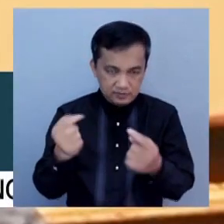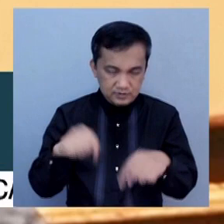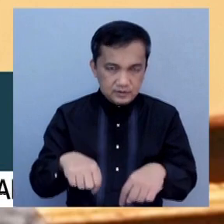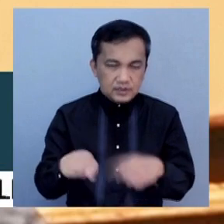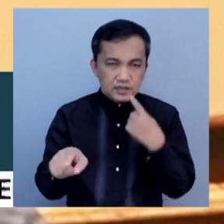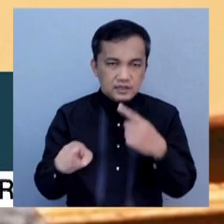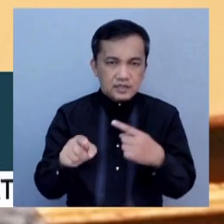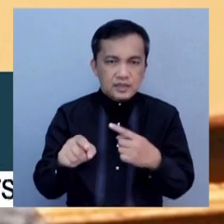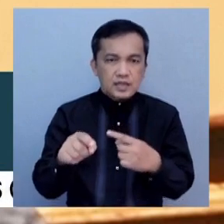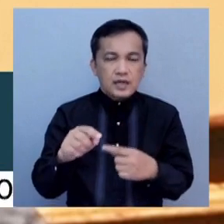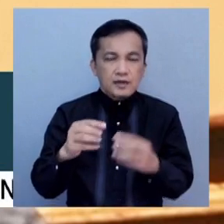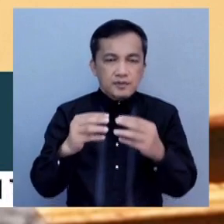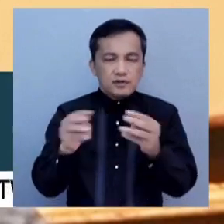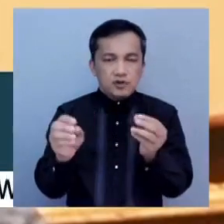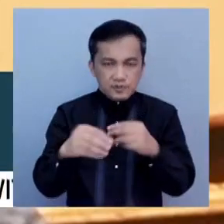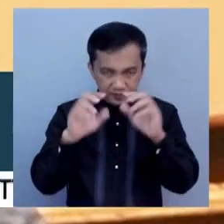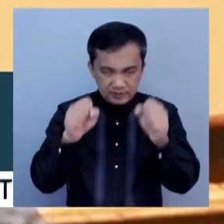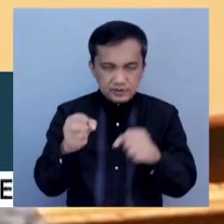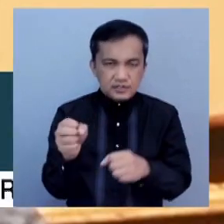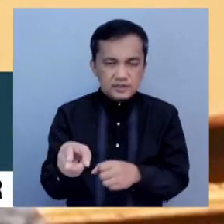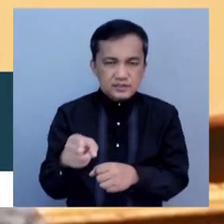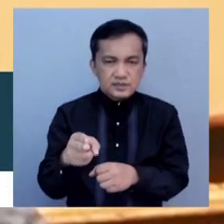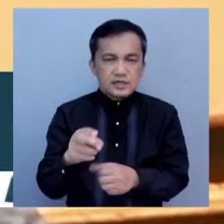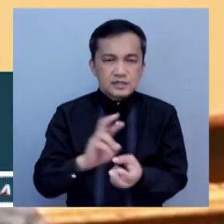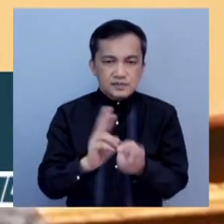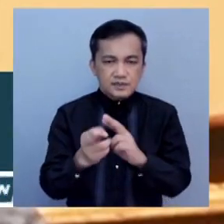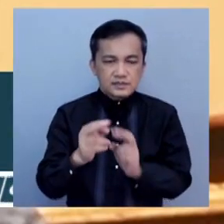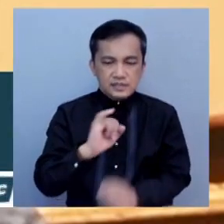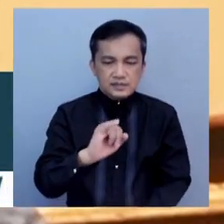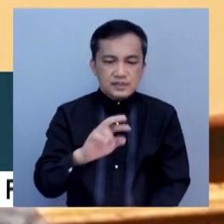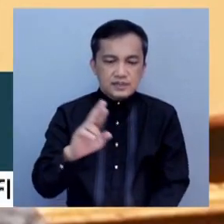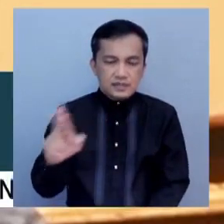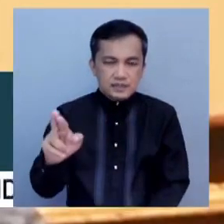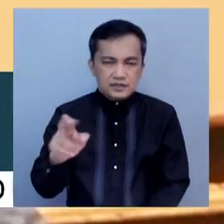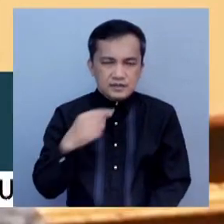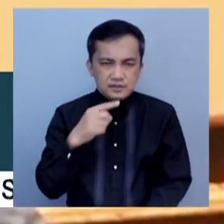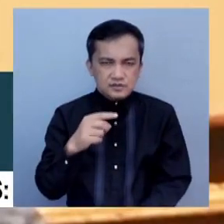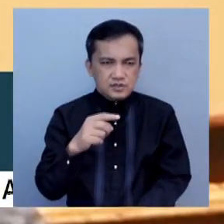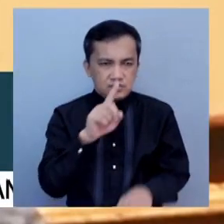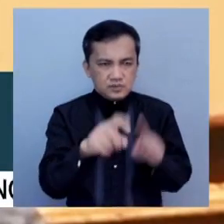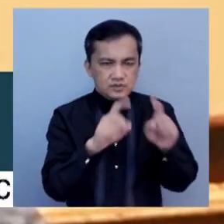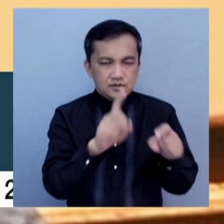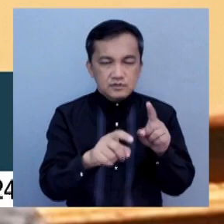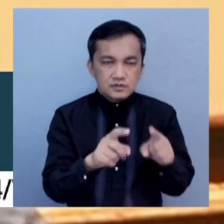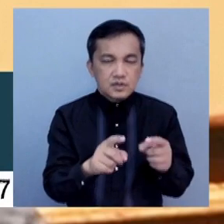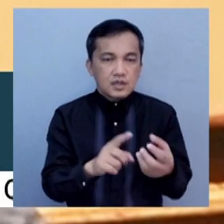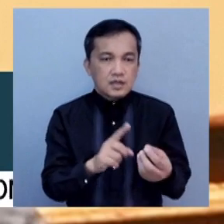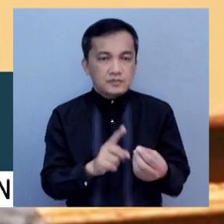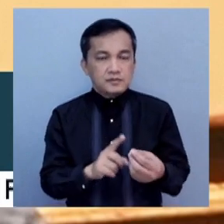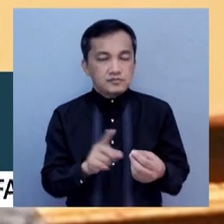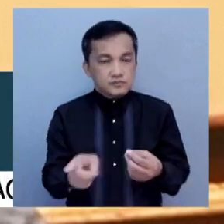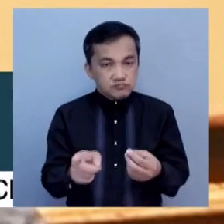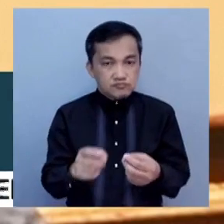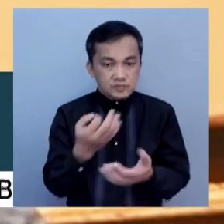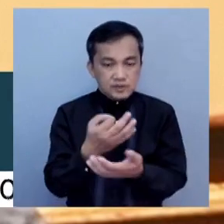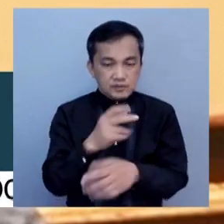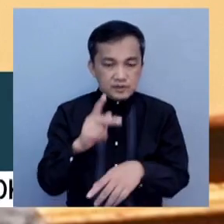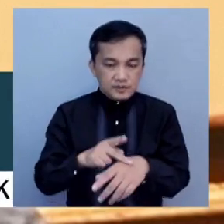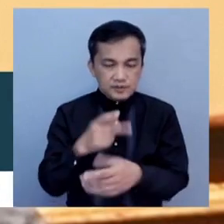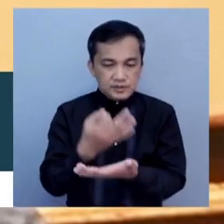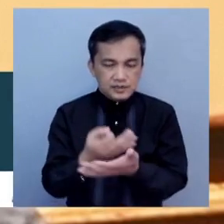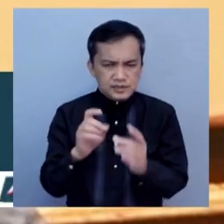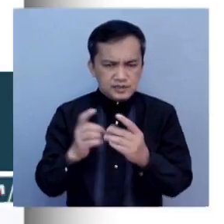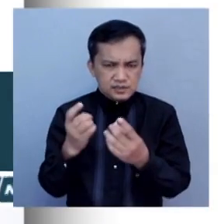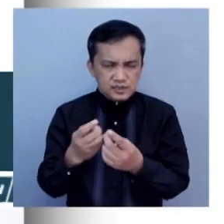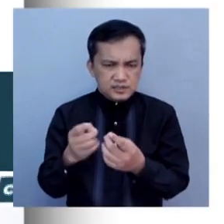MIF's revised implementing rules and regulations, which drew flak from critics. But the Philippine Finance Department asserts